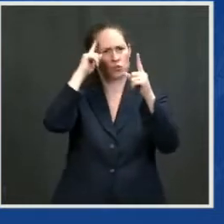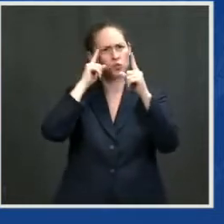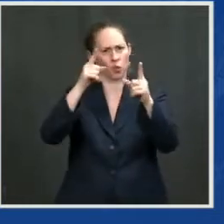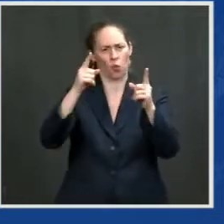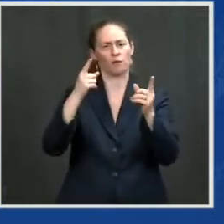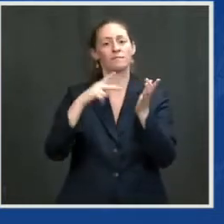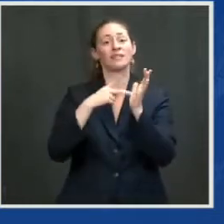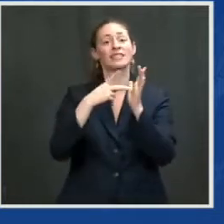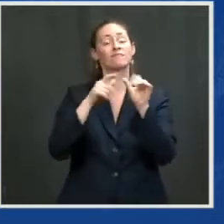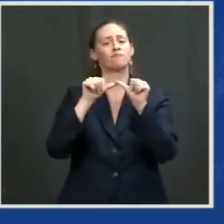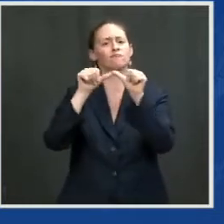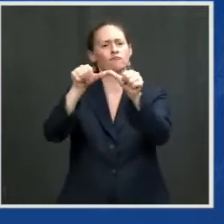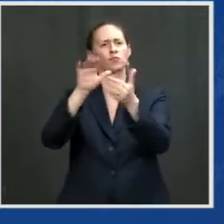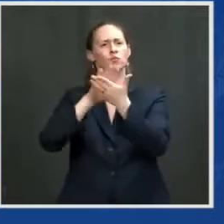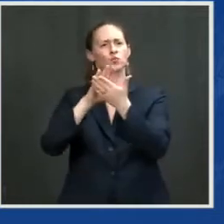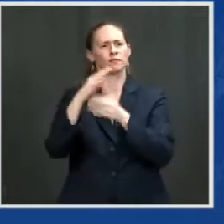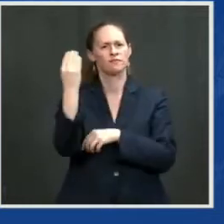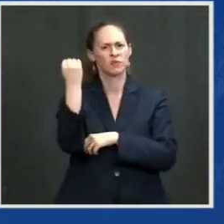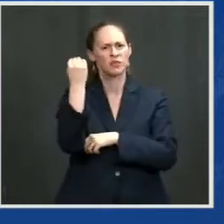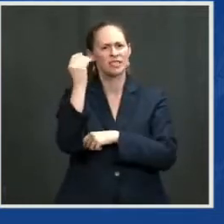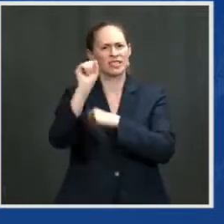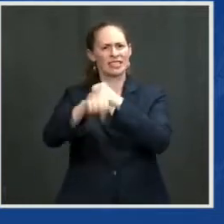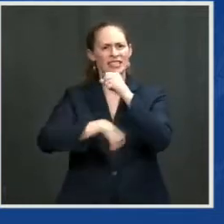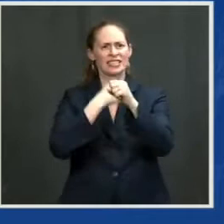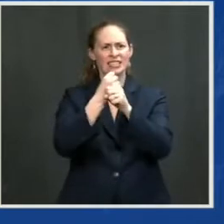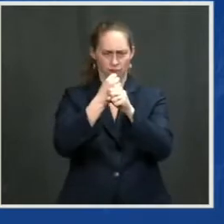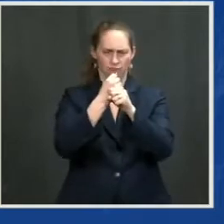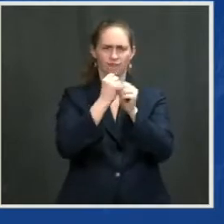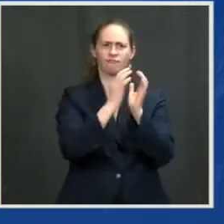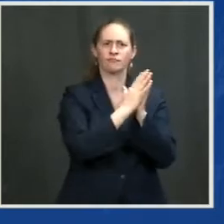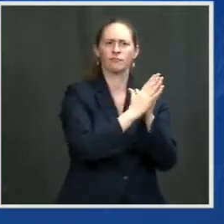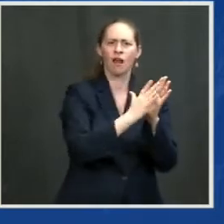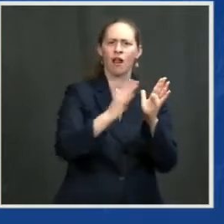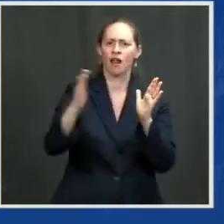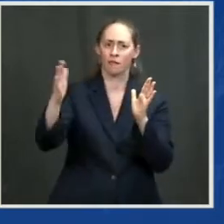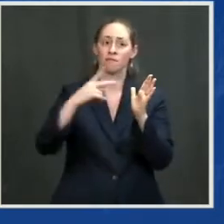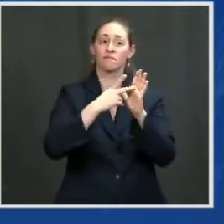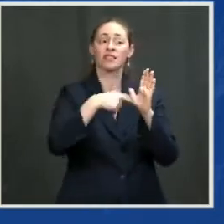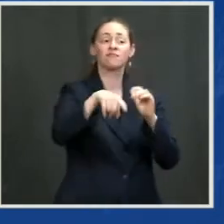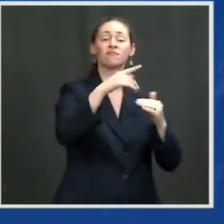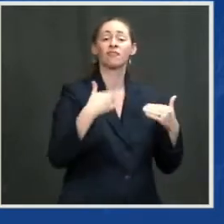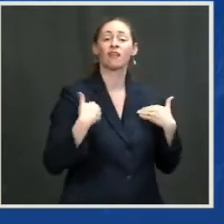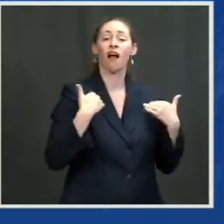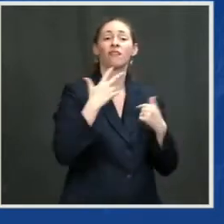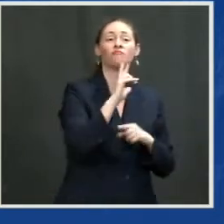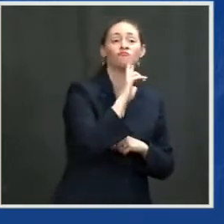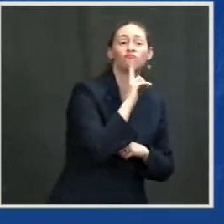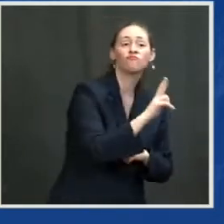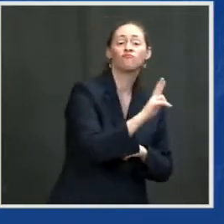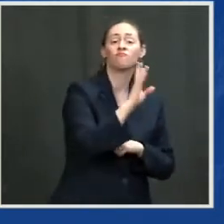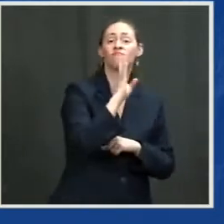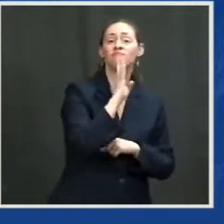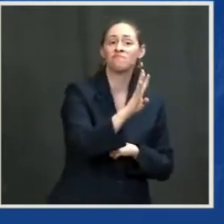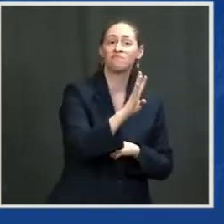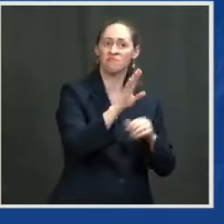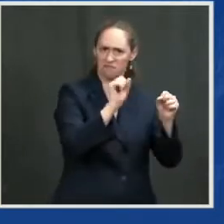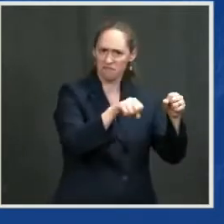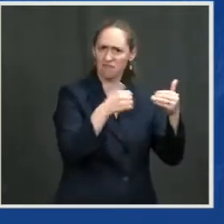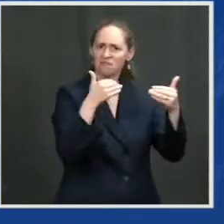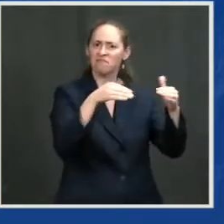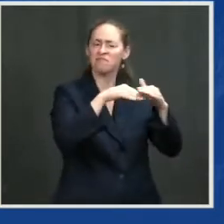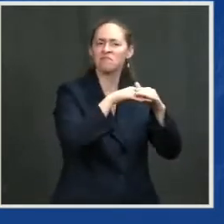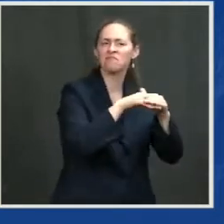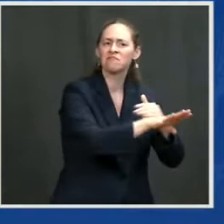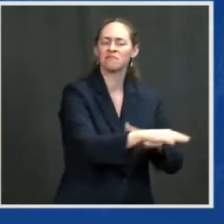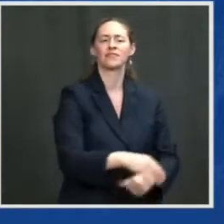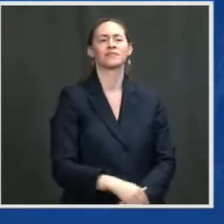year olds, 3, 4, and 5 years old. We show that that happens if they not go to daycare, They go to school. No matter what the background of the